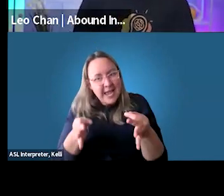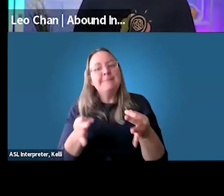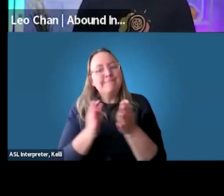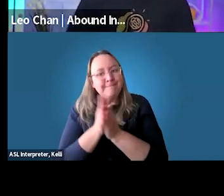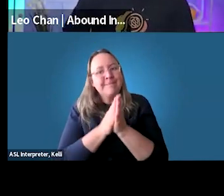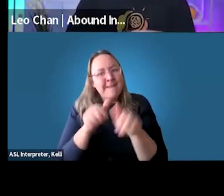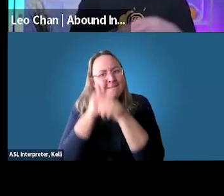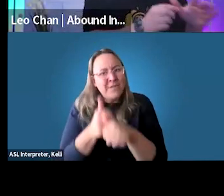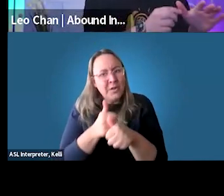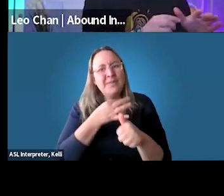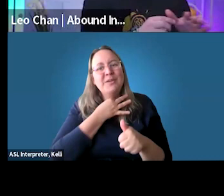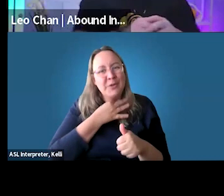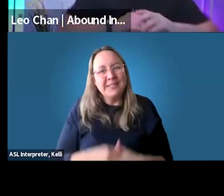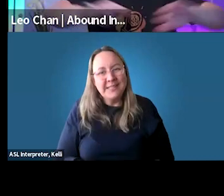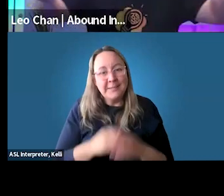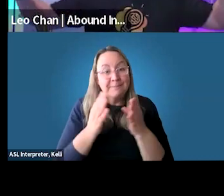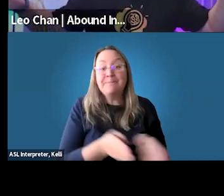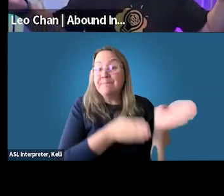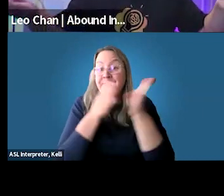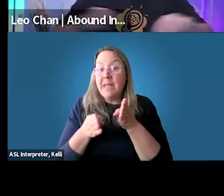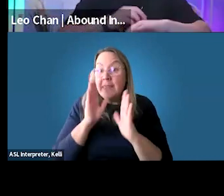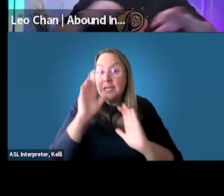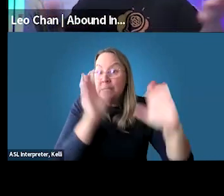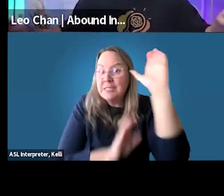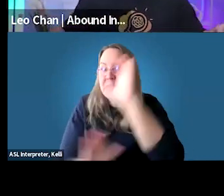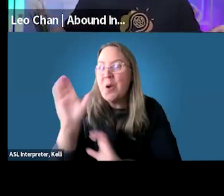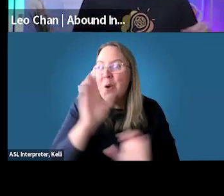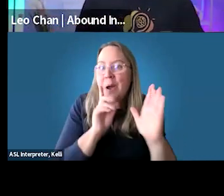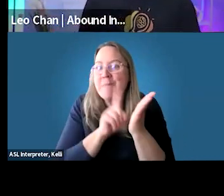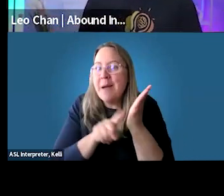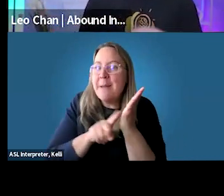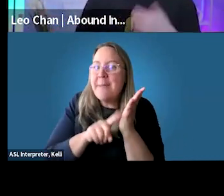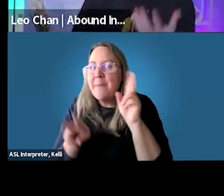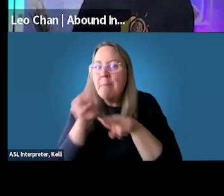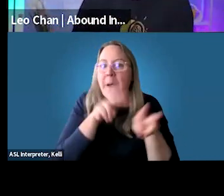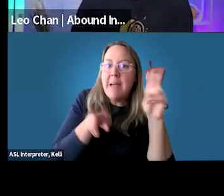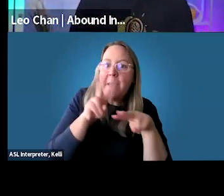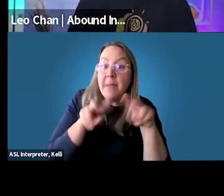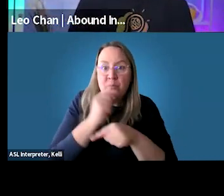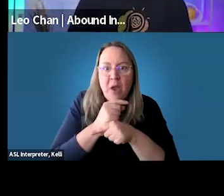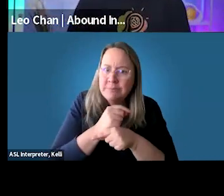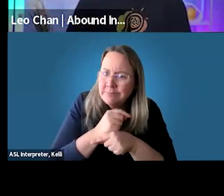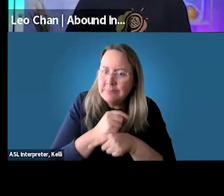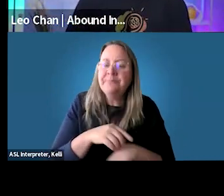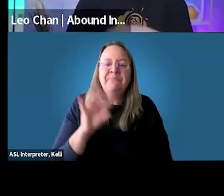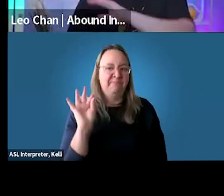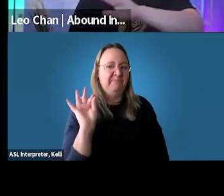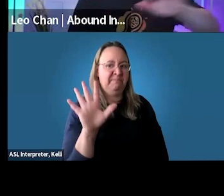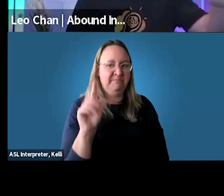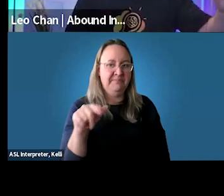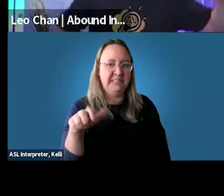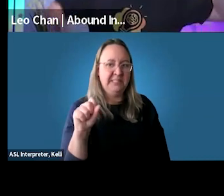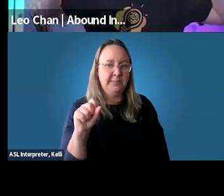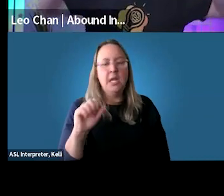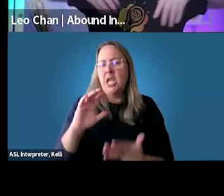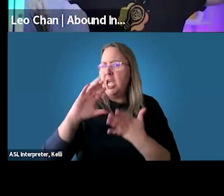curiosity. The third thing we do is then we go explore. You go and explore your curiosity. And I want to give you a couple tips with this. Explore it